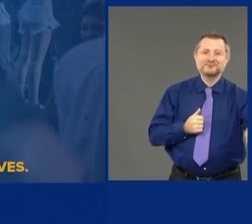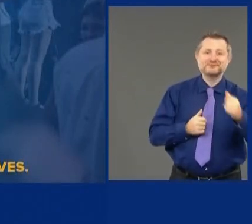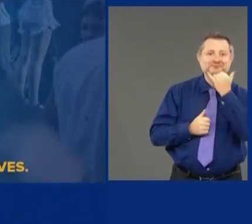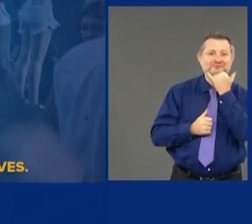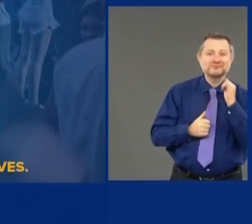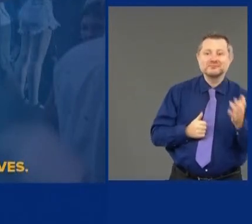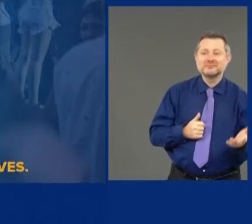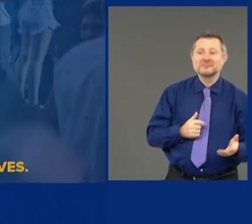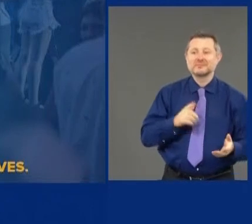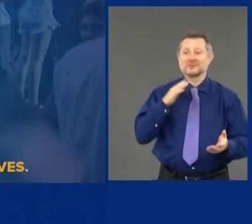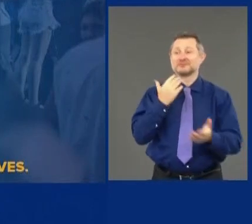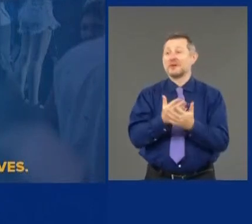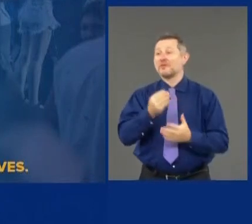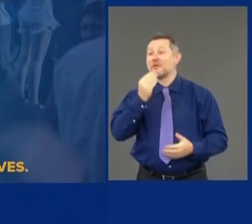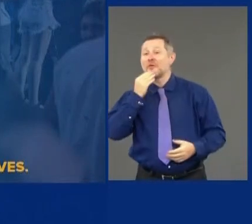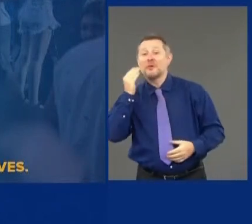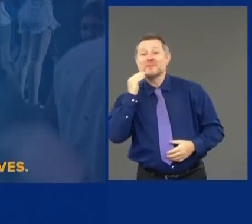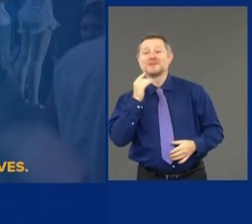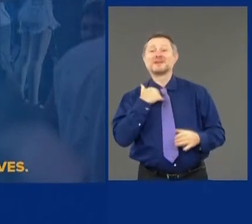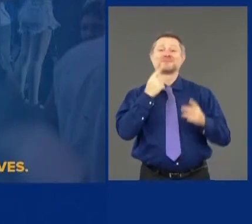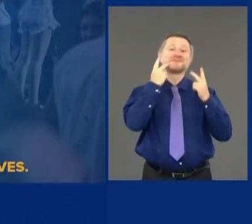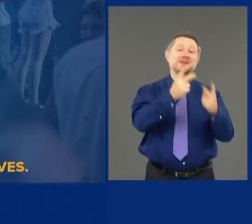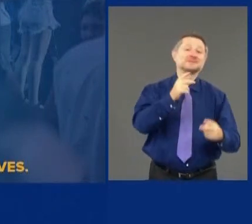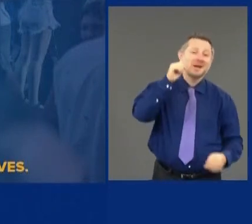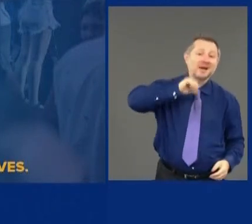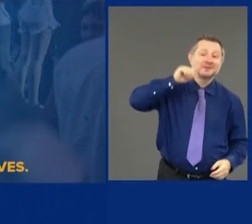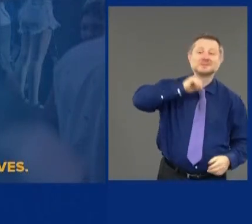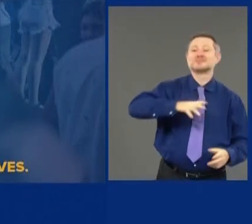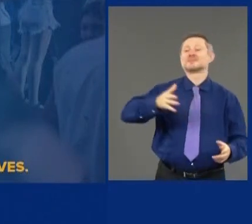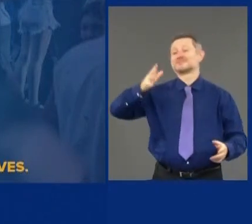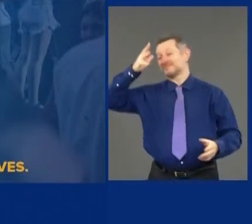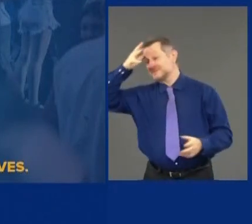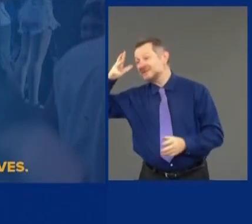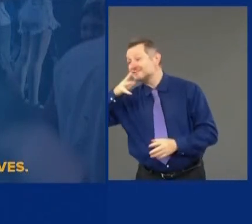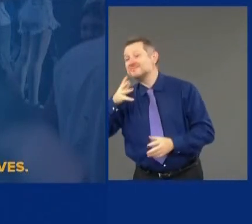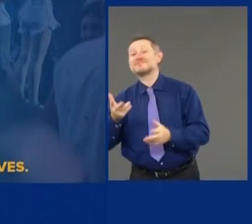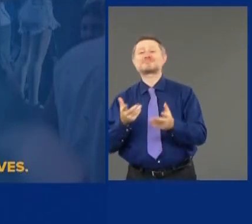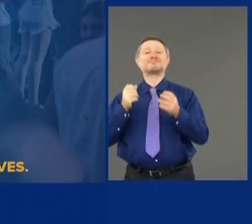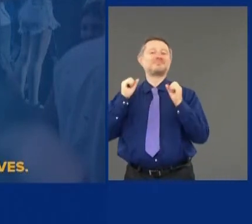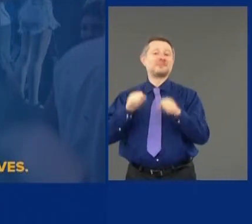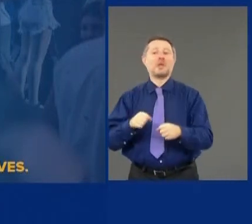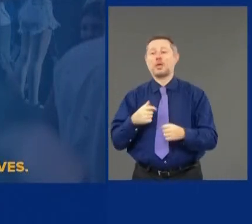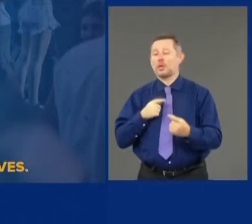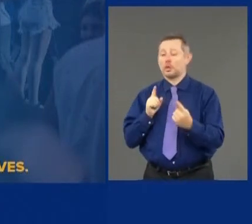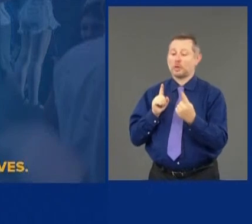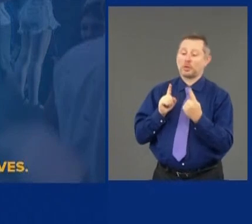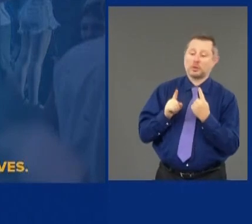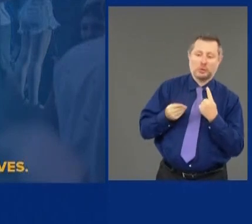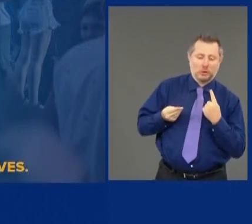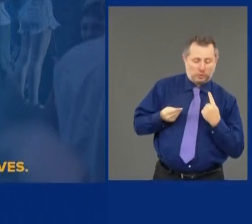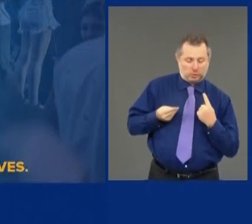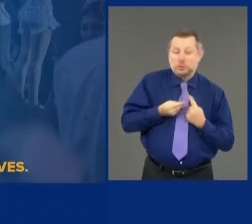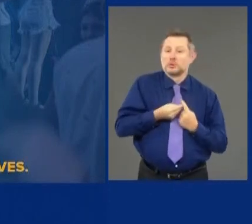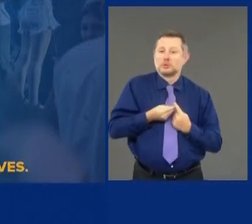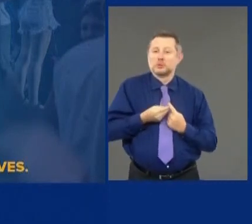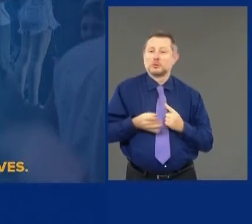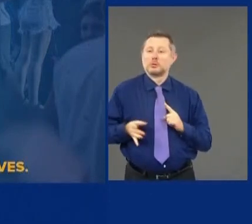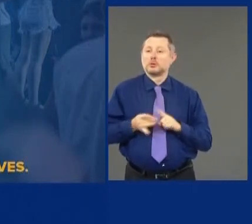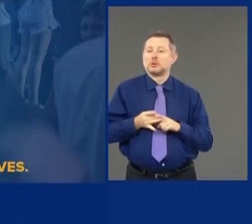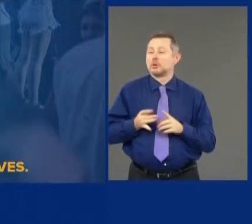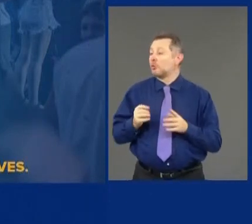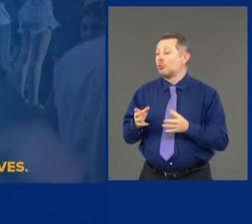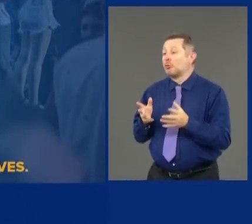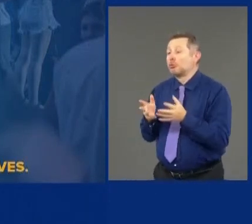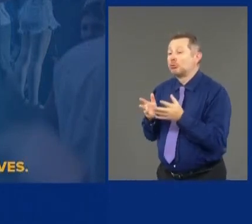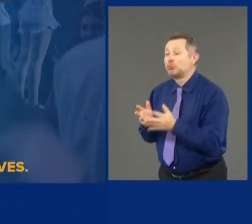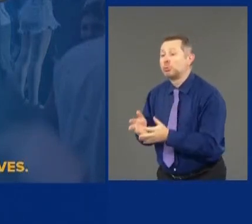an aunt, see your parents. You can walk past someone, have a conversation. You